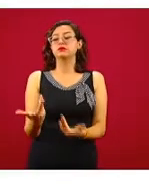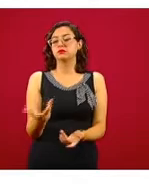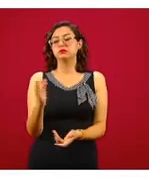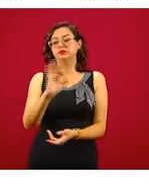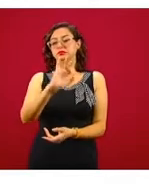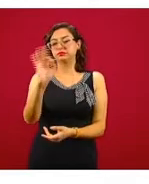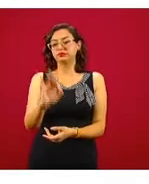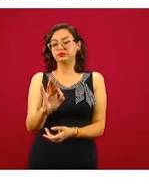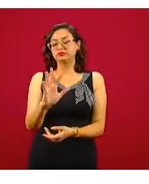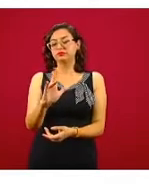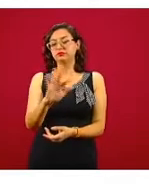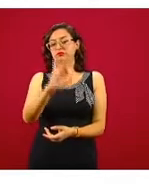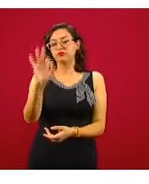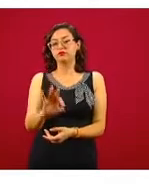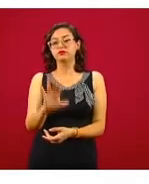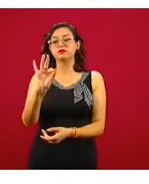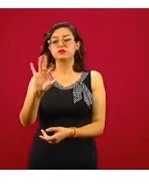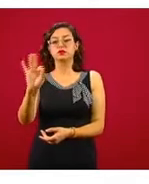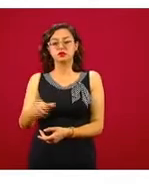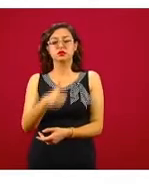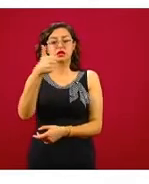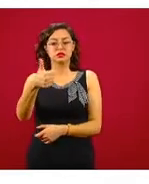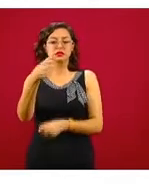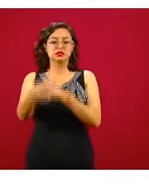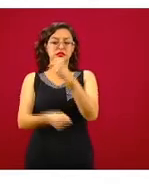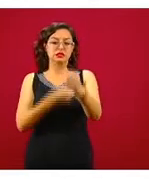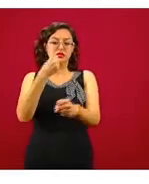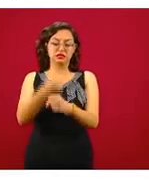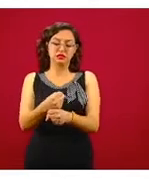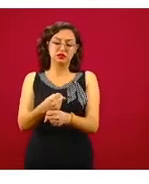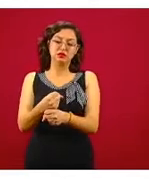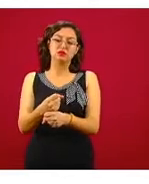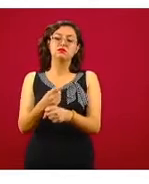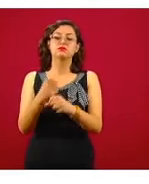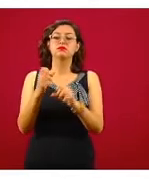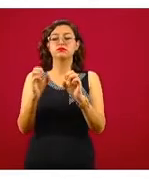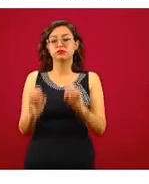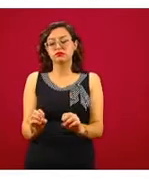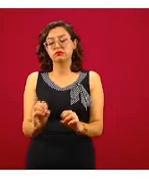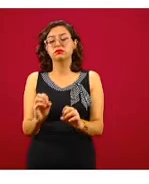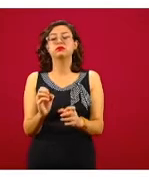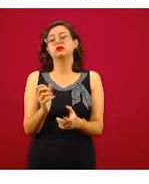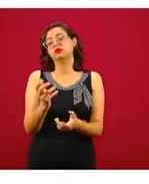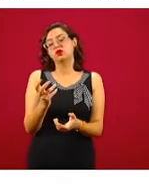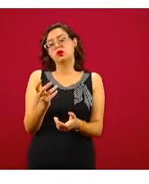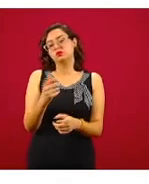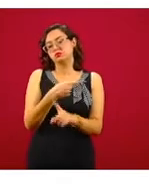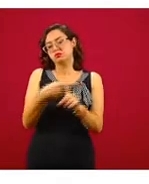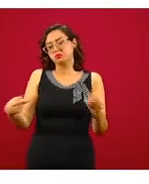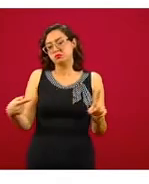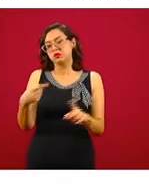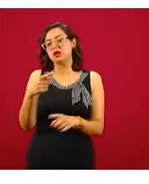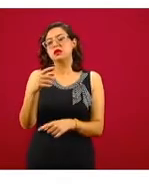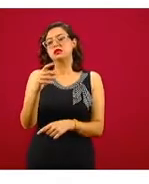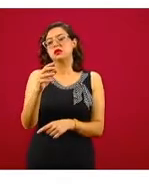gender, by sex, and by age group. It hasn't changed a lot.